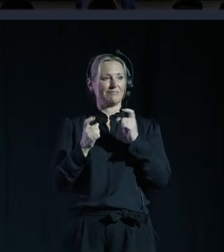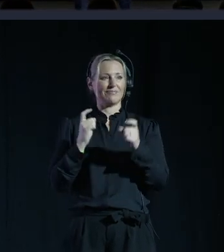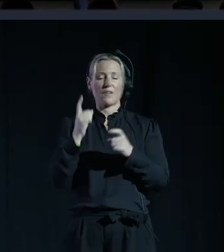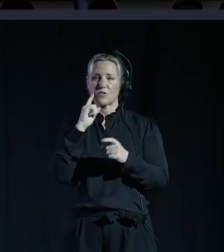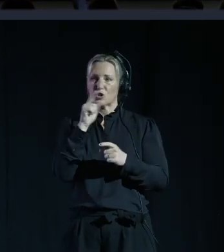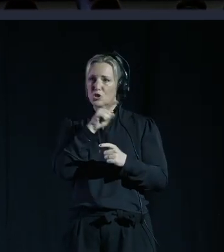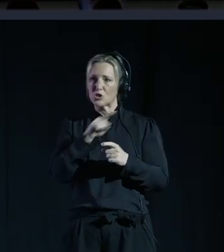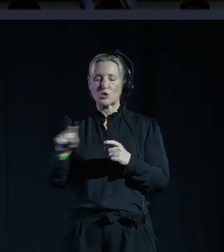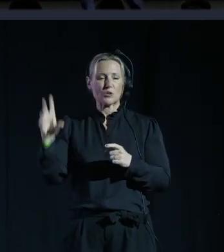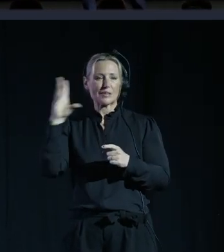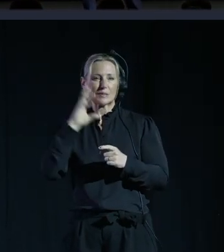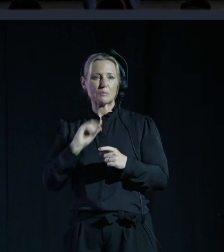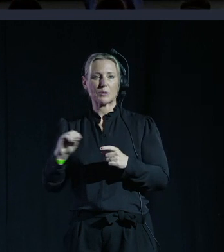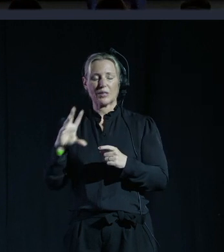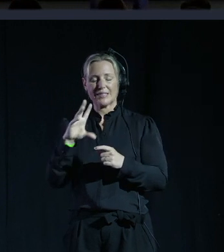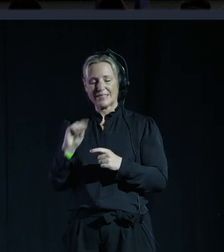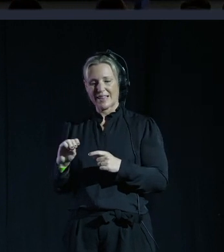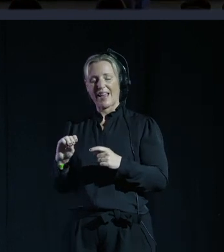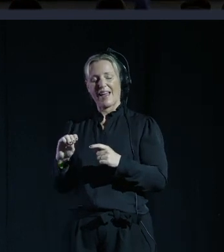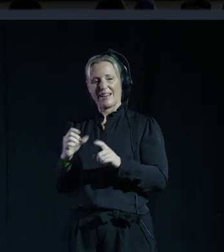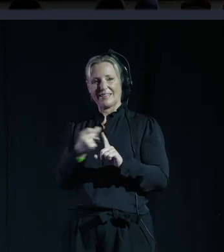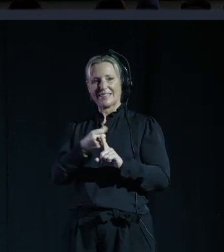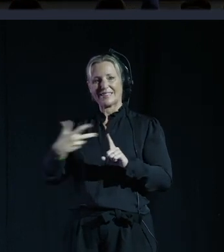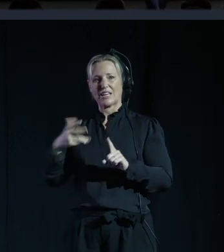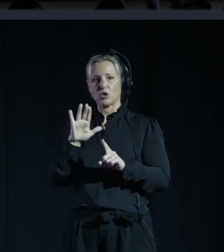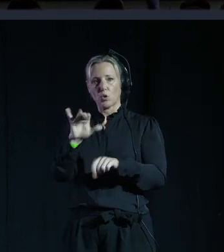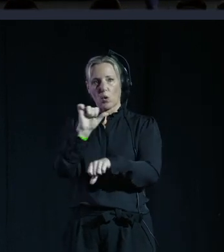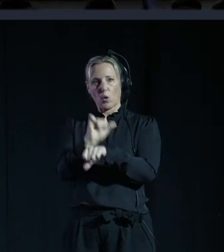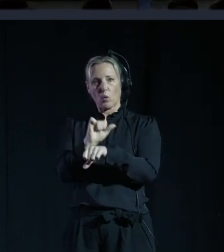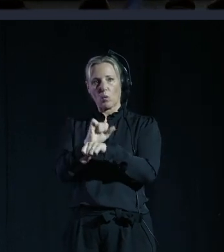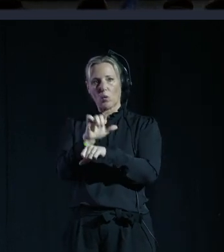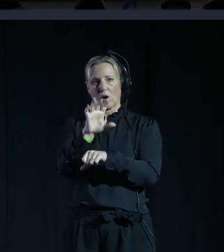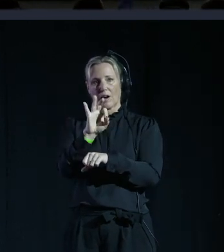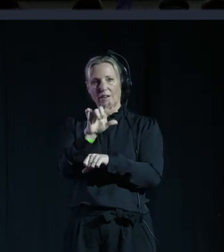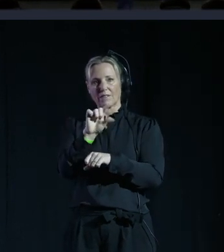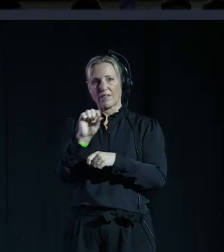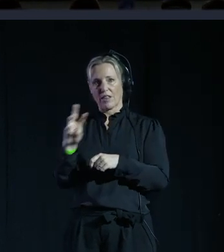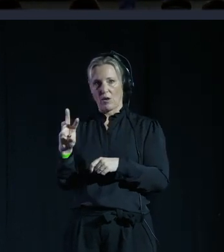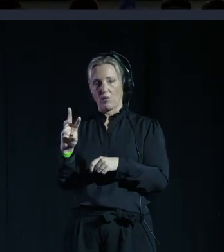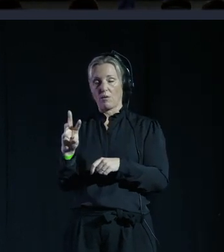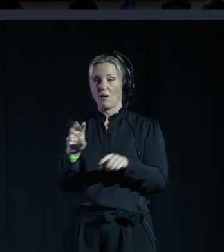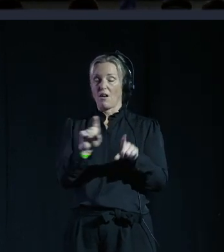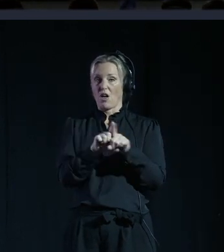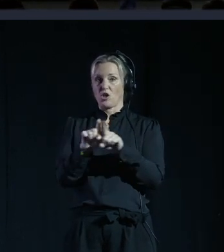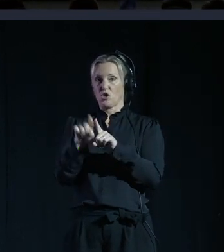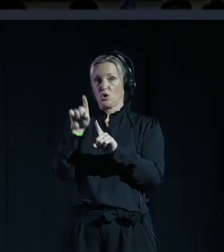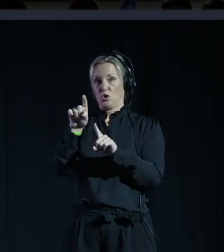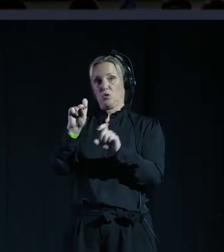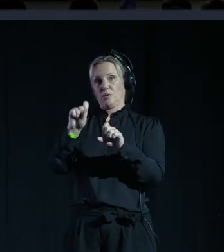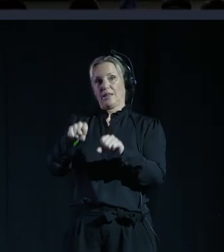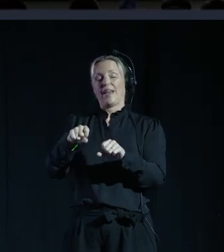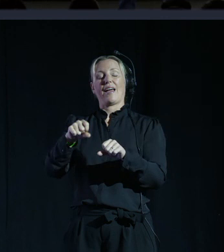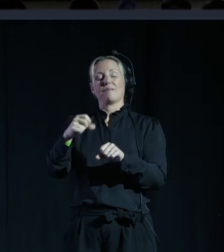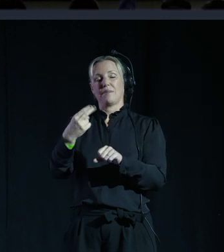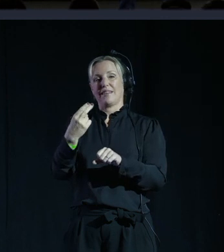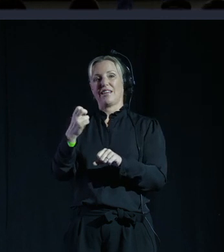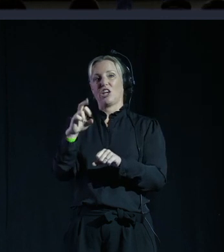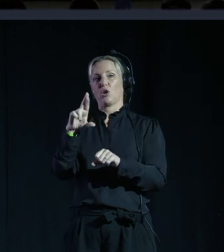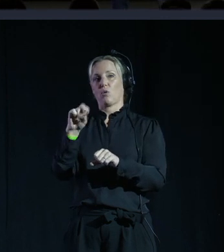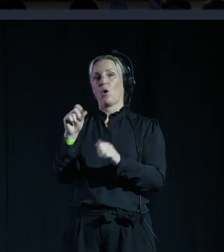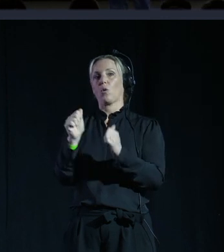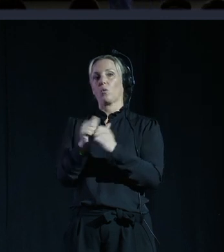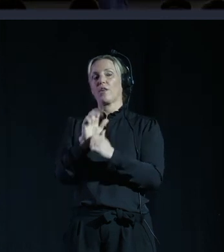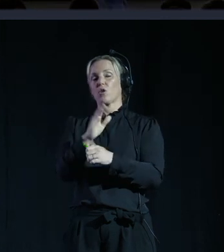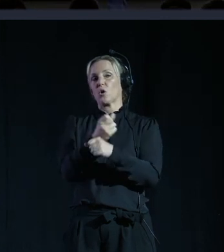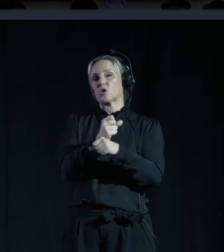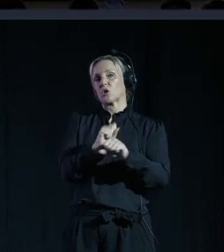really extend your current workflows and be able to use your tools. But you can also be the hero with your security and compliance teams, because it does come